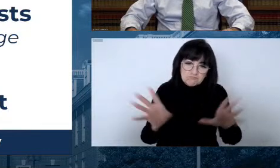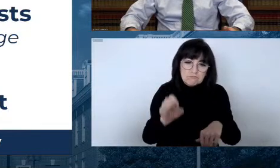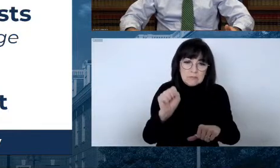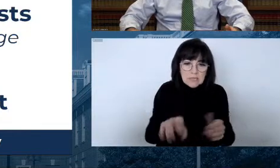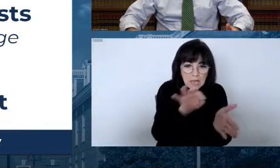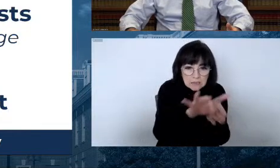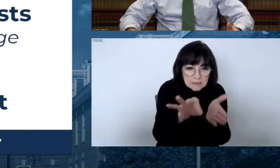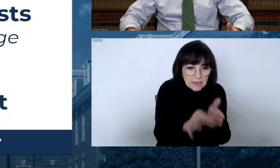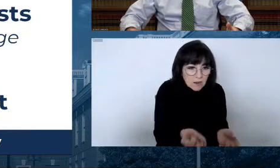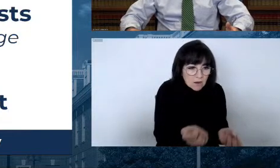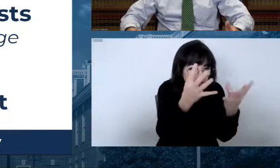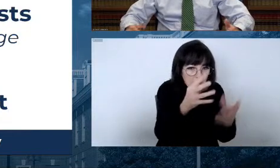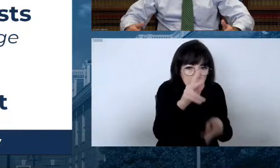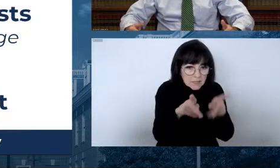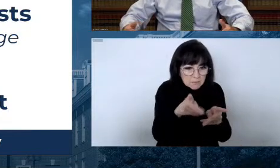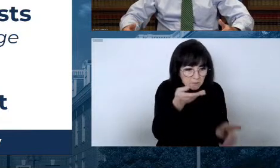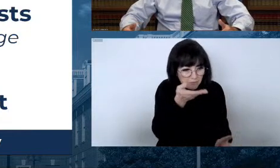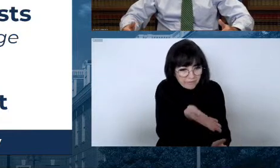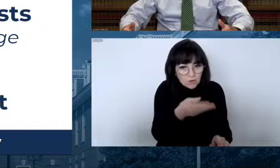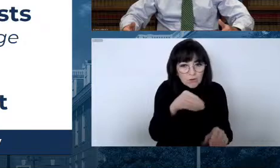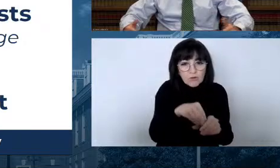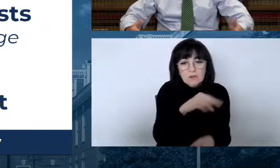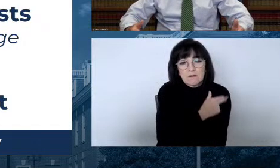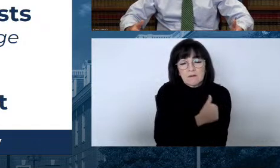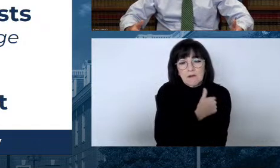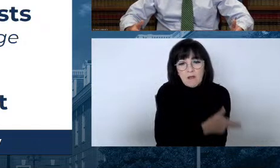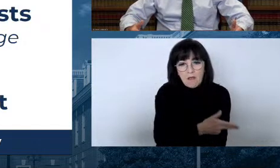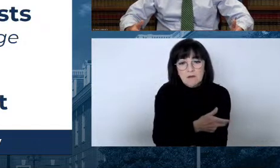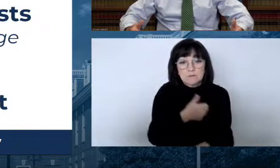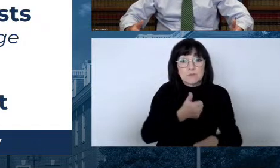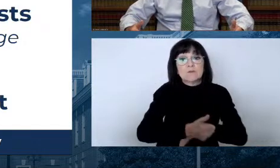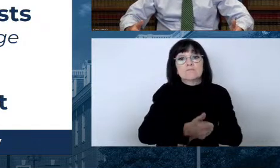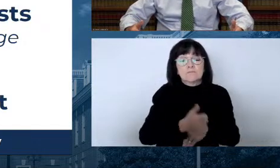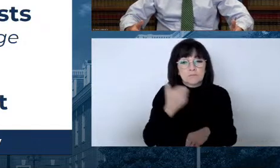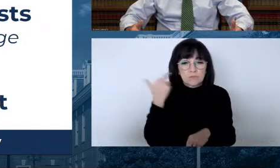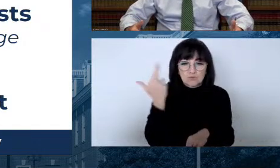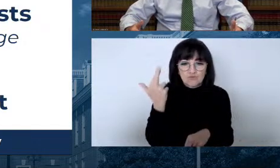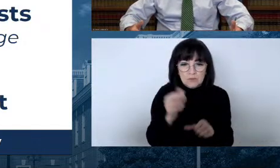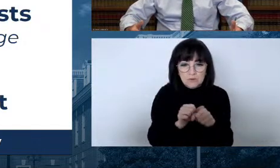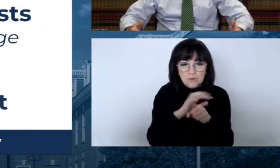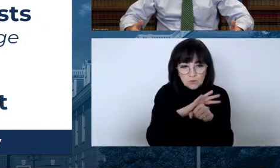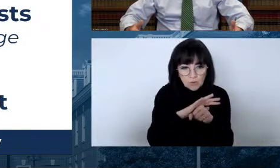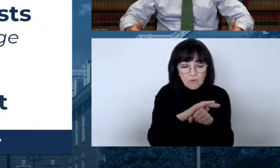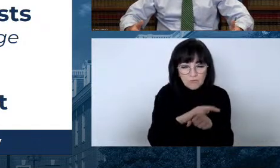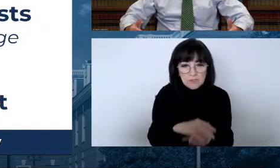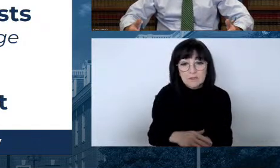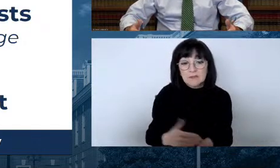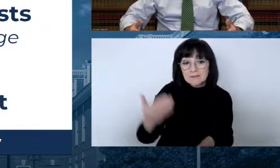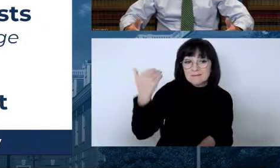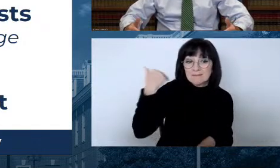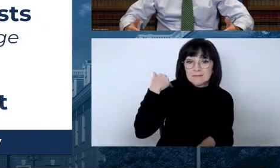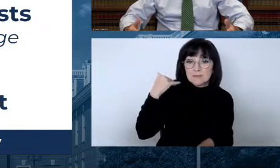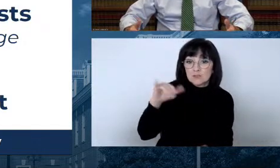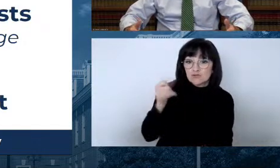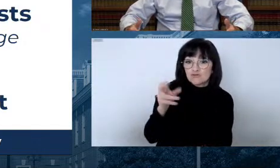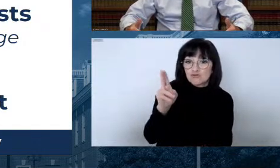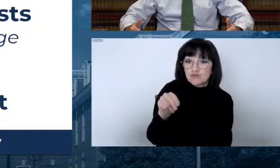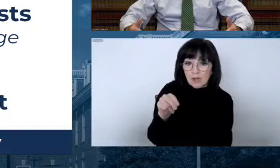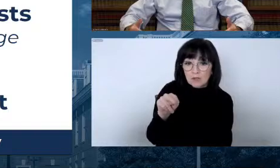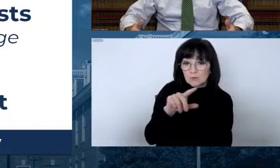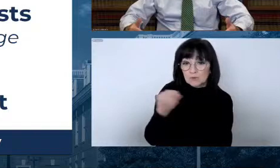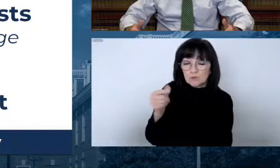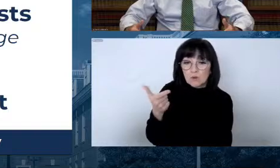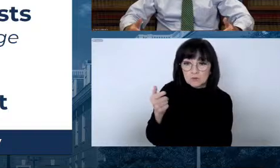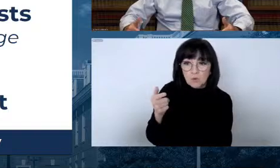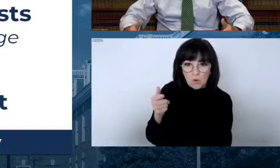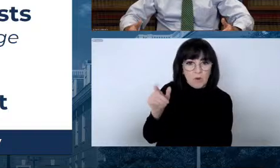up to 454, which is below our peak of early January, but still at a level as we